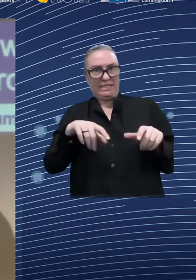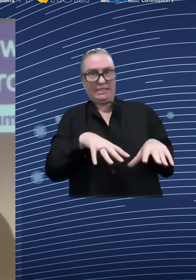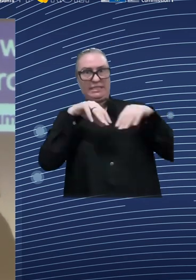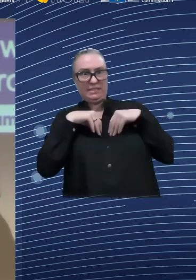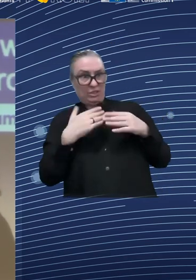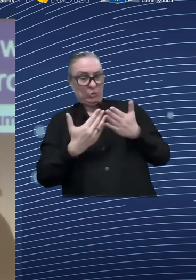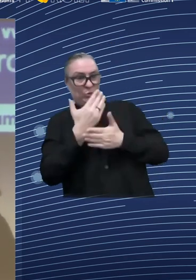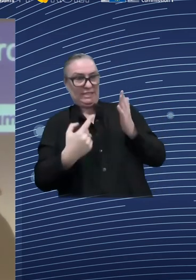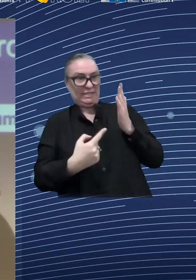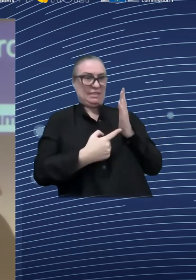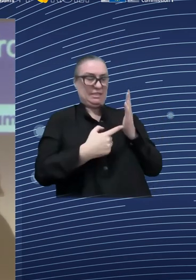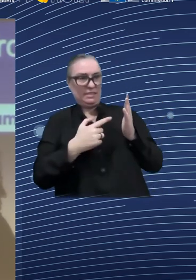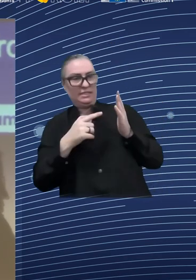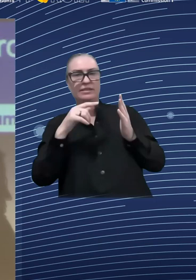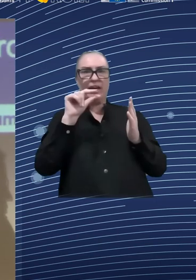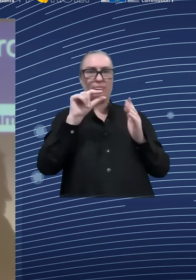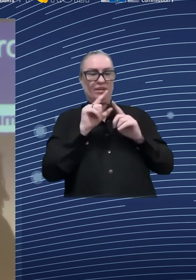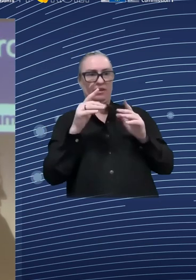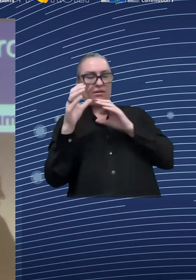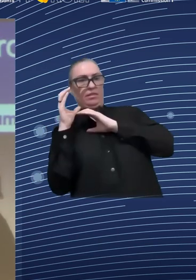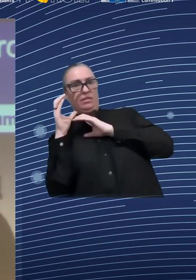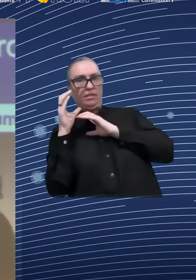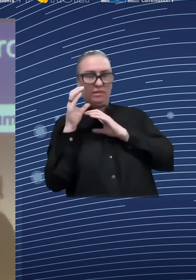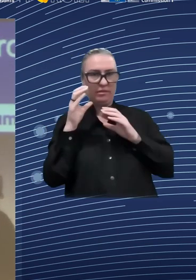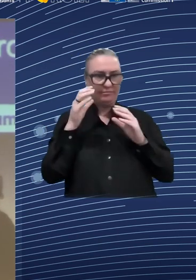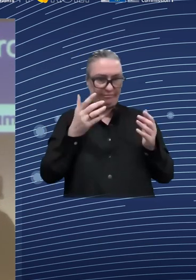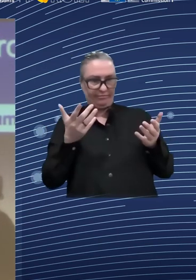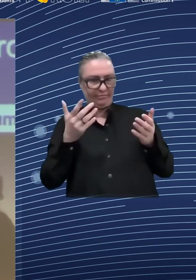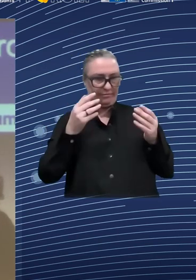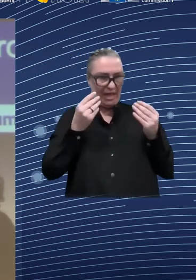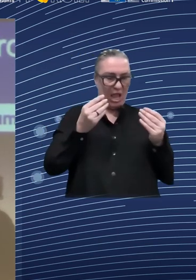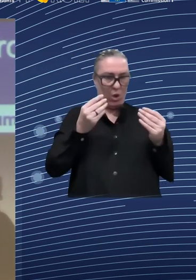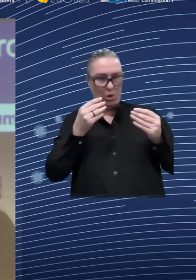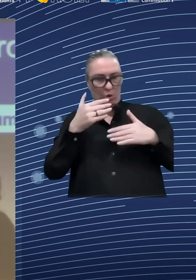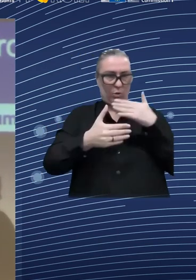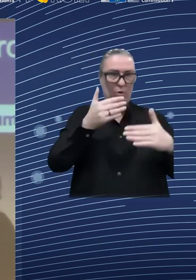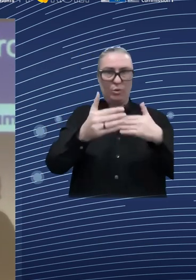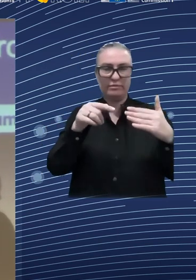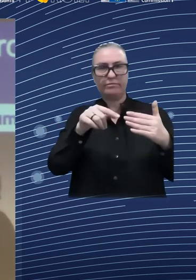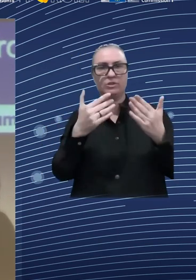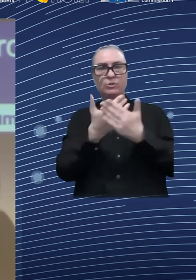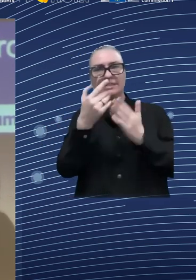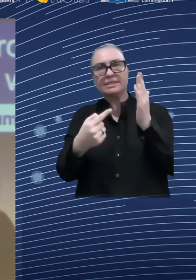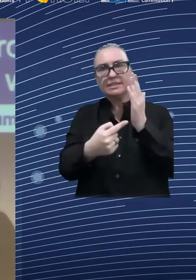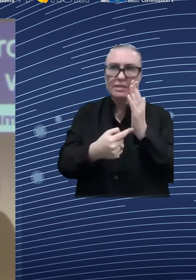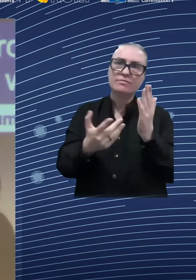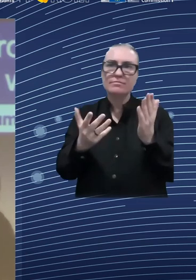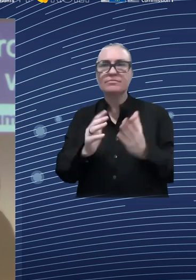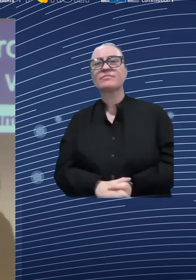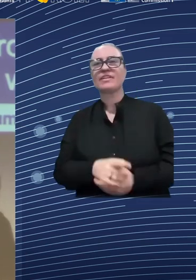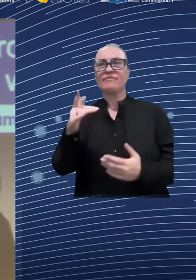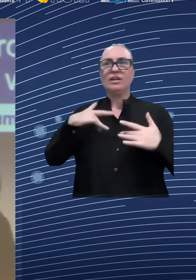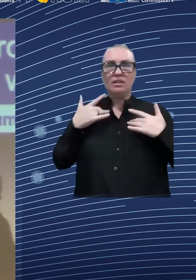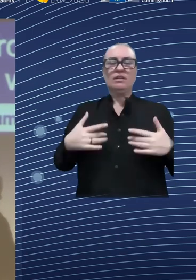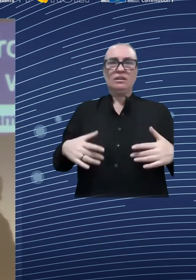guide somehow what we are giving to schools, and be clear about what we want schools